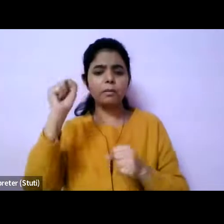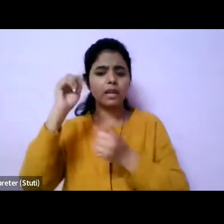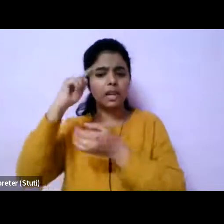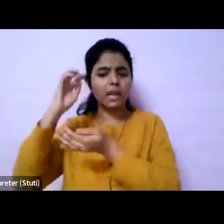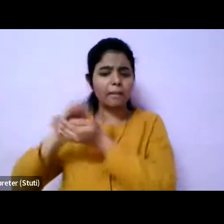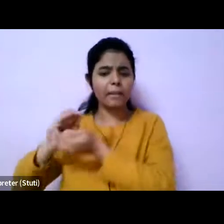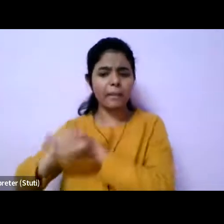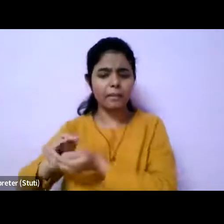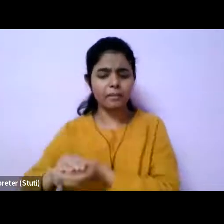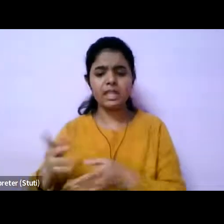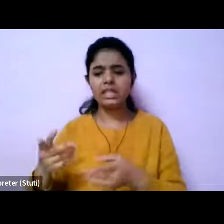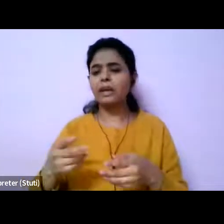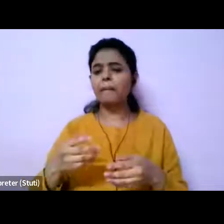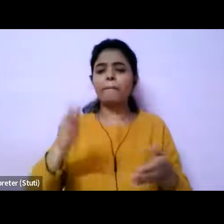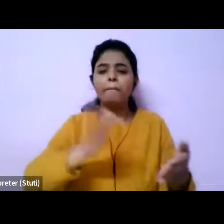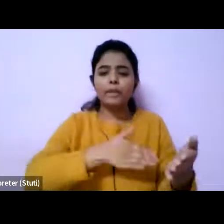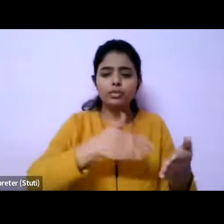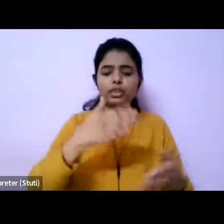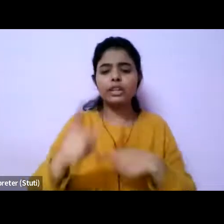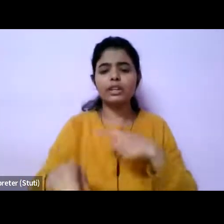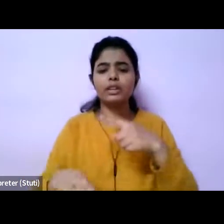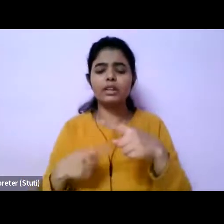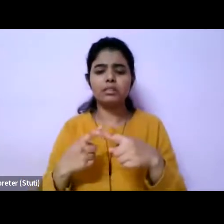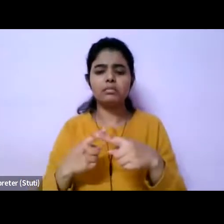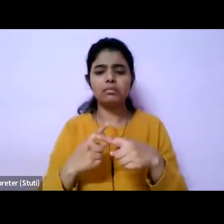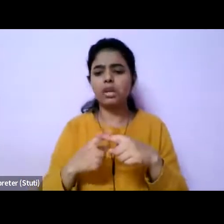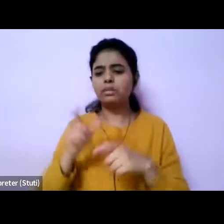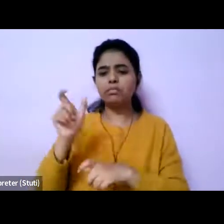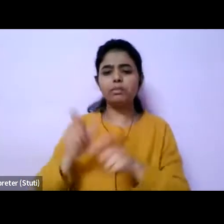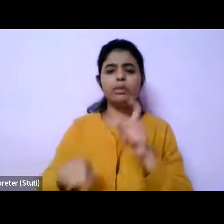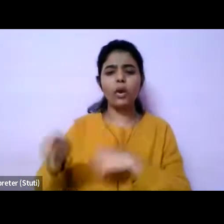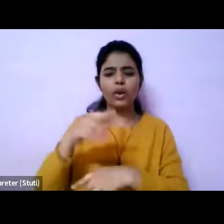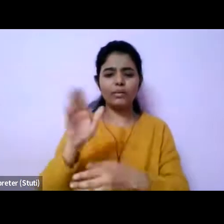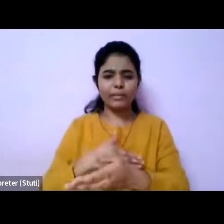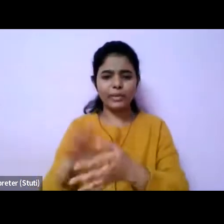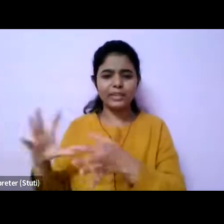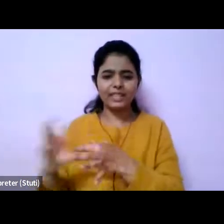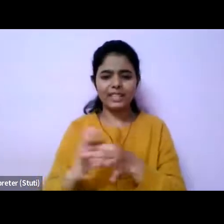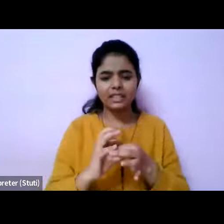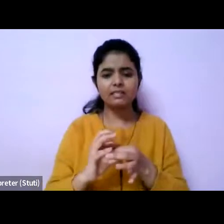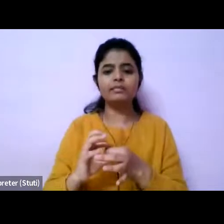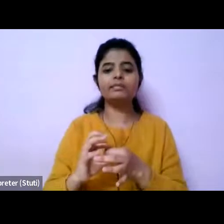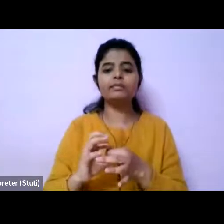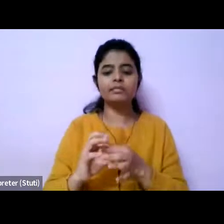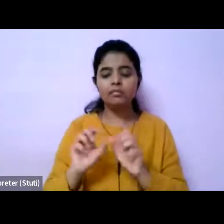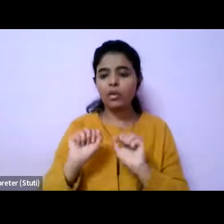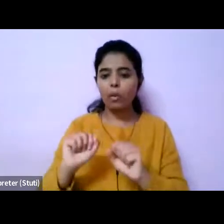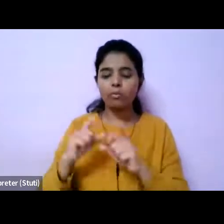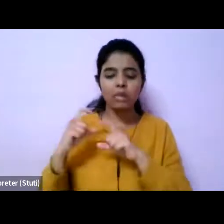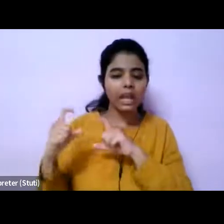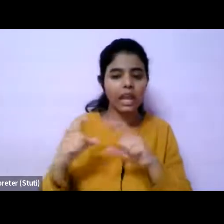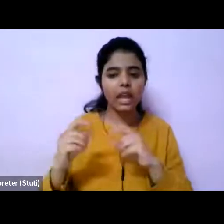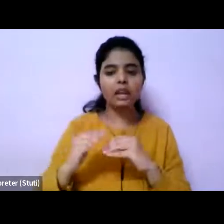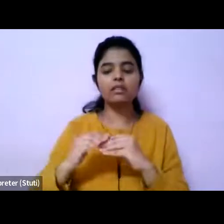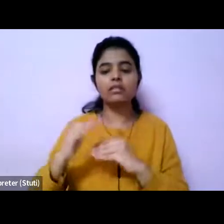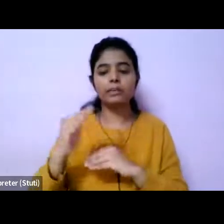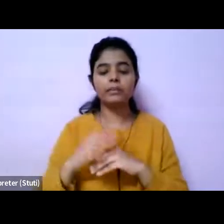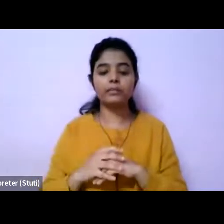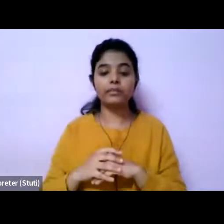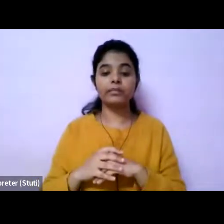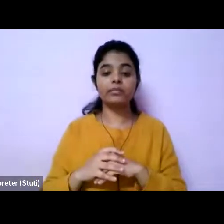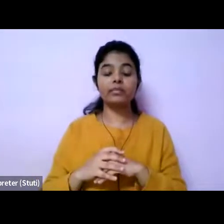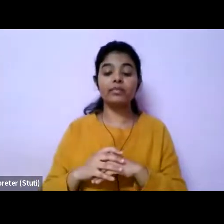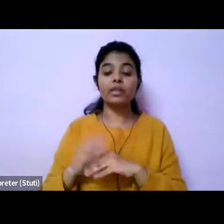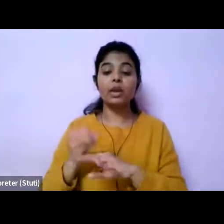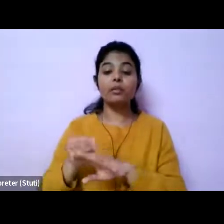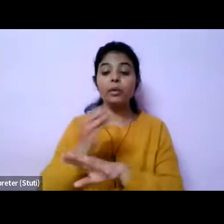References to music and artists too have been inserted by Dattani with the utmost care. Tara bears her artificial